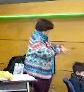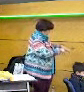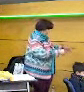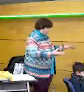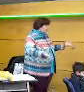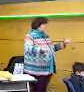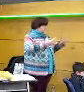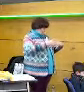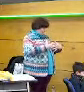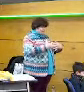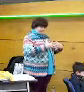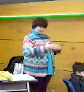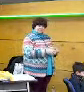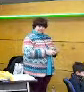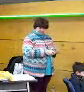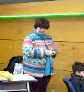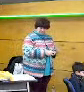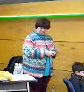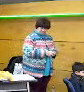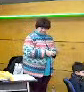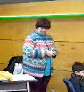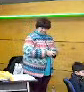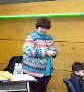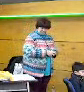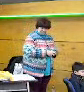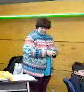other plays with a duet together.